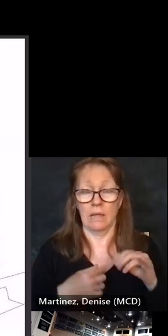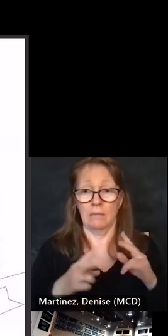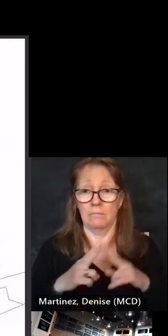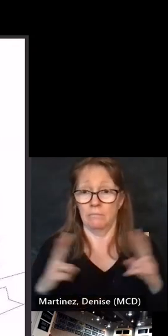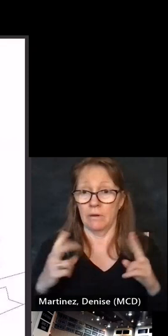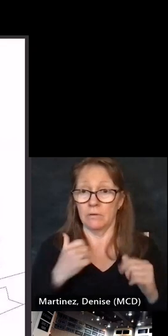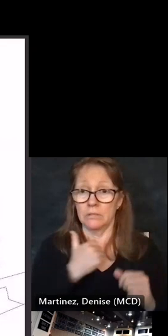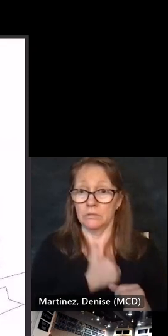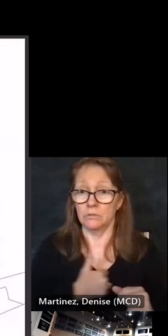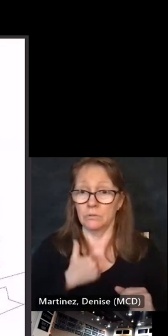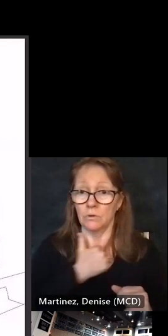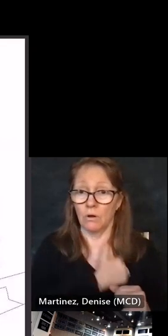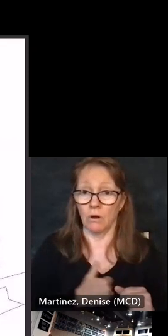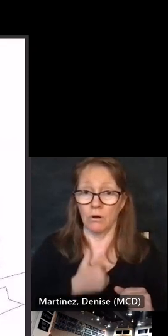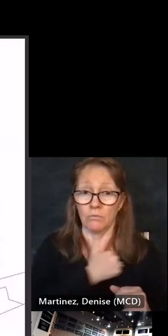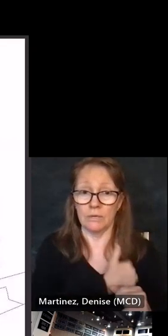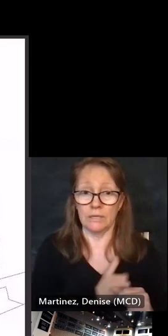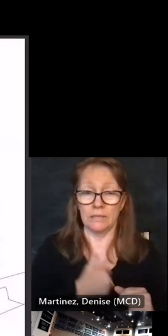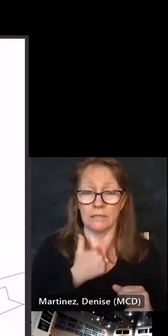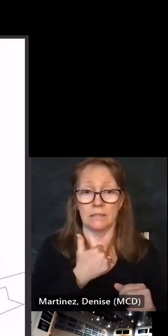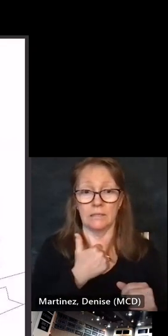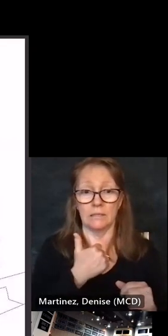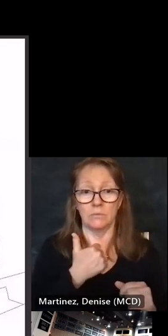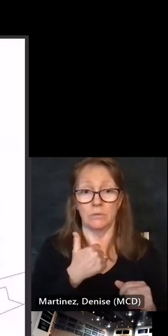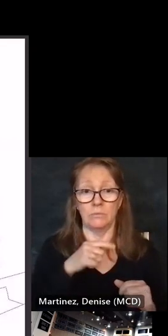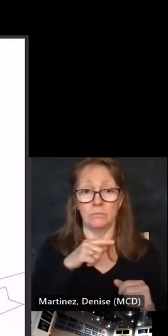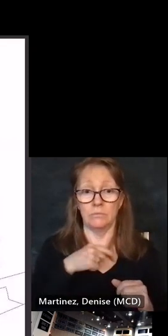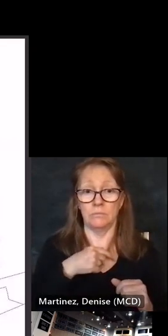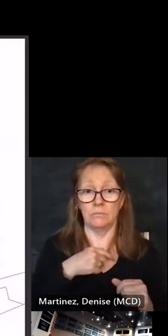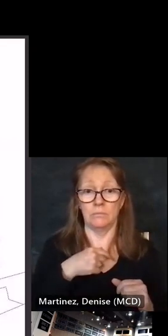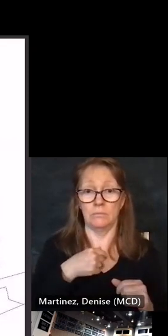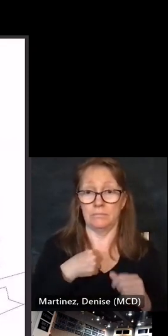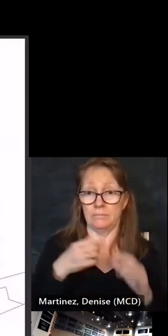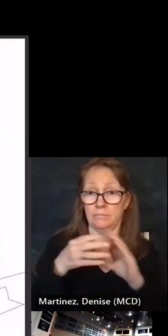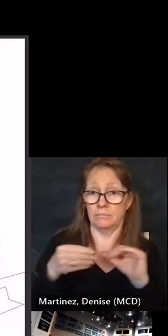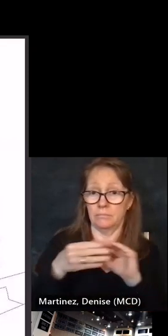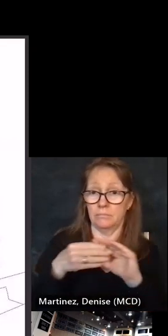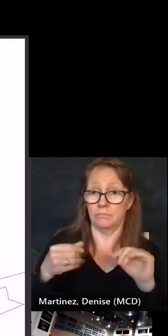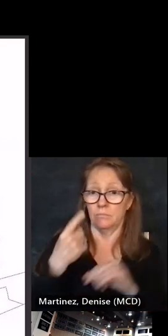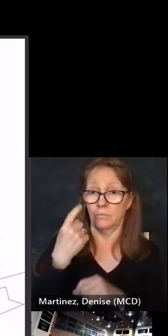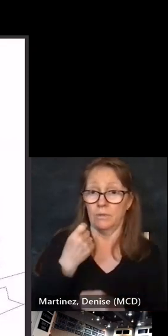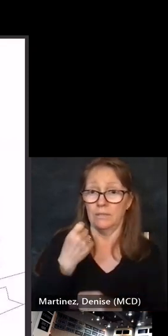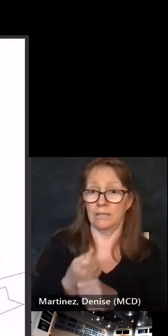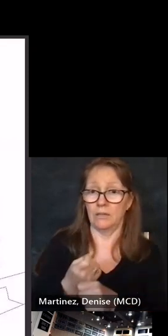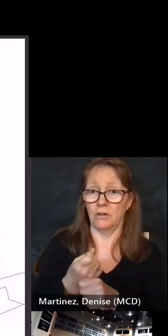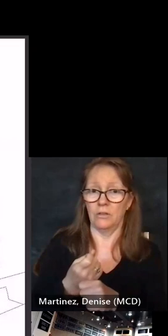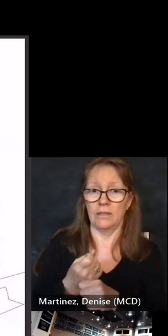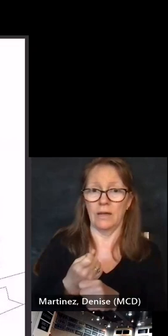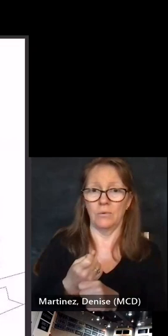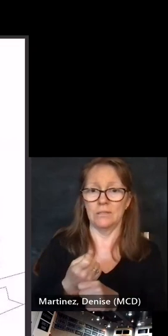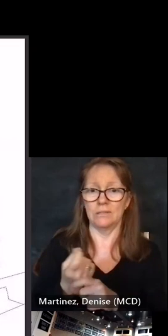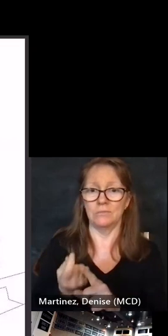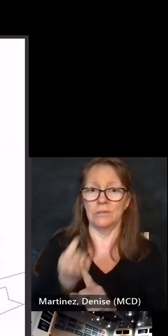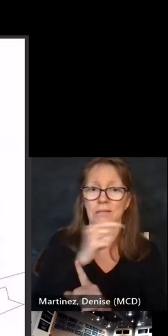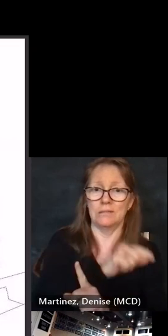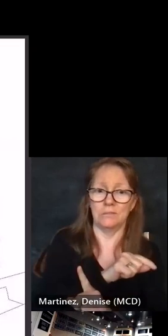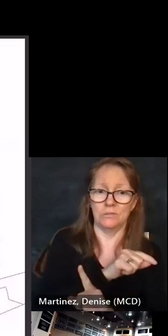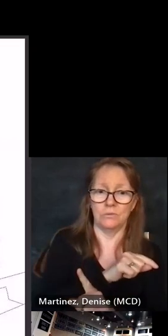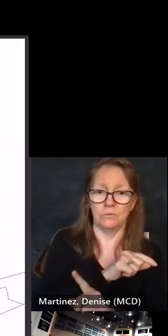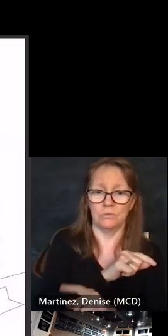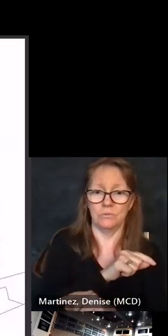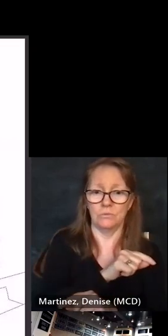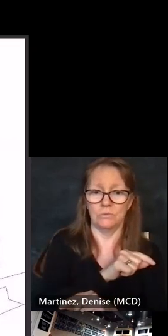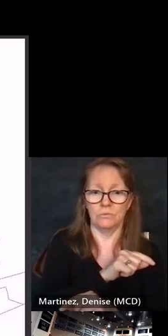In terms of the working on it for a year, that was in regards to kind of an alternatives analysis process that we started and that I described